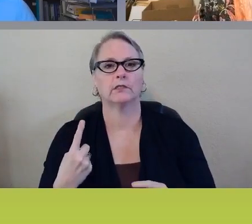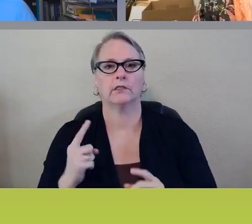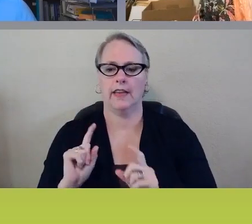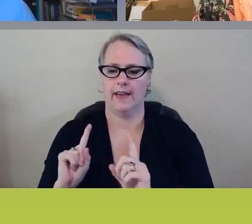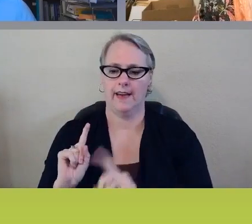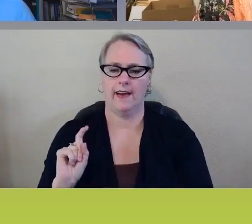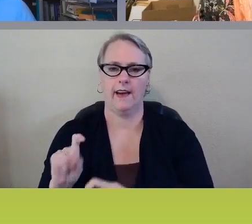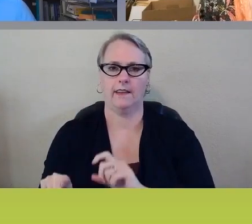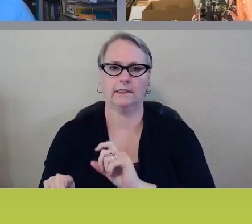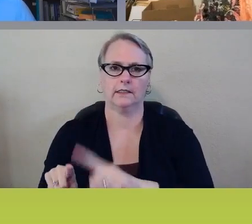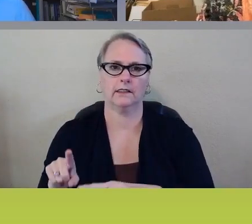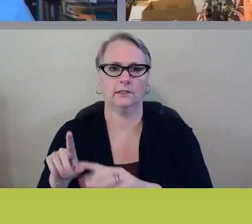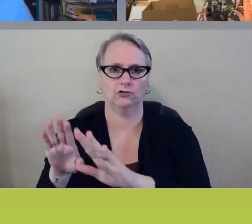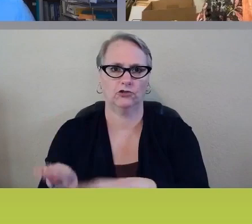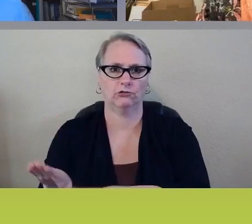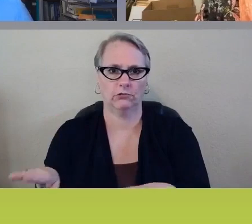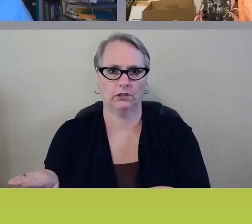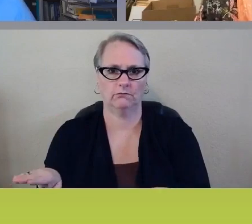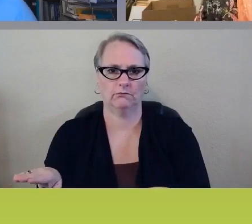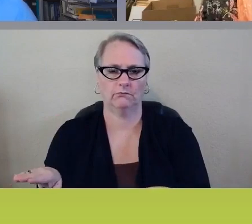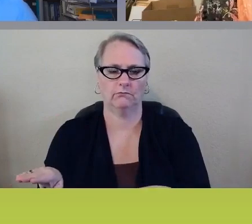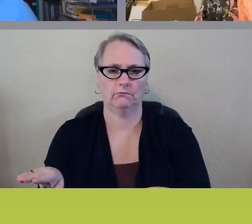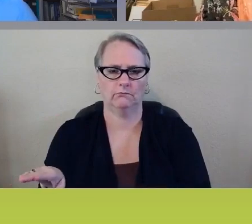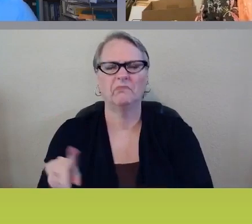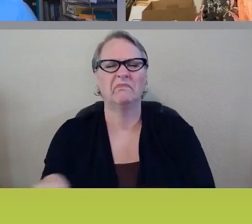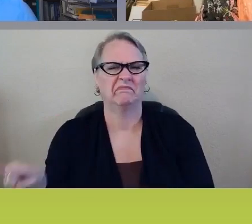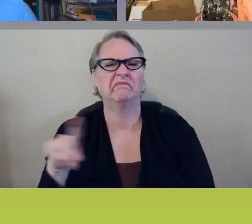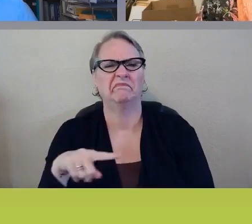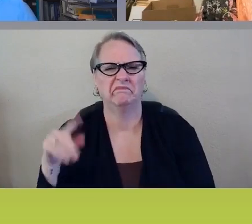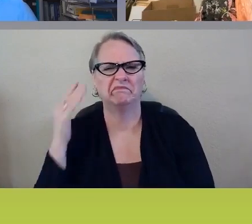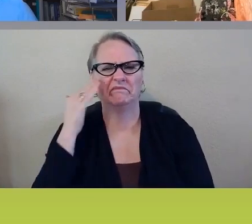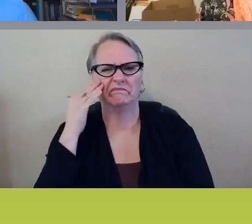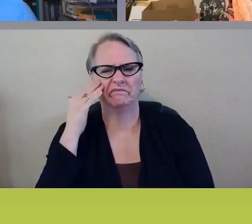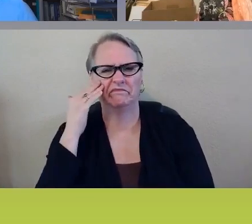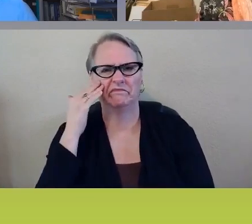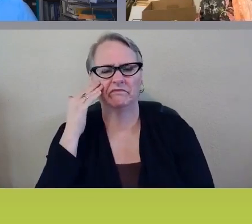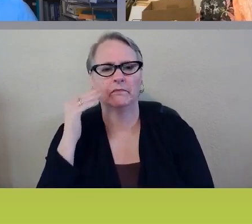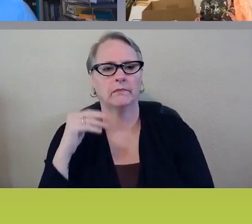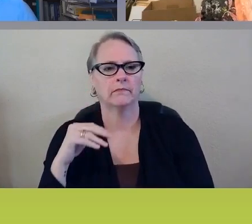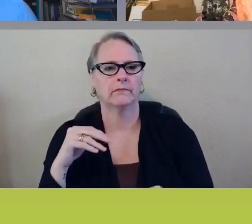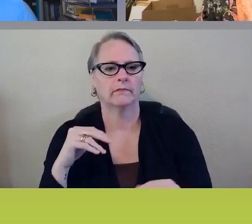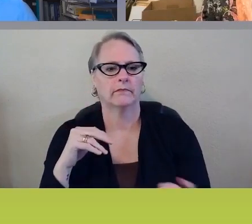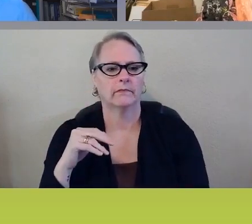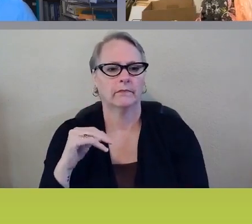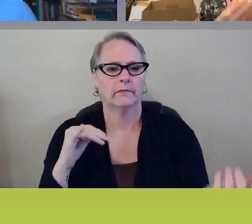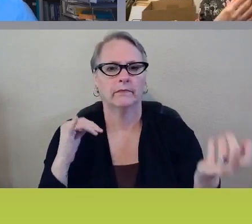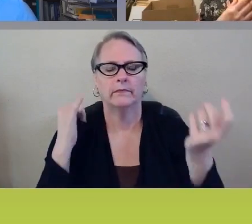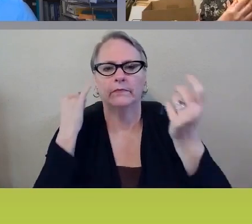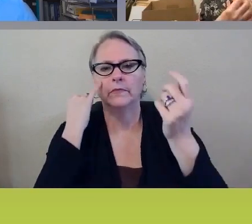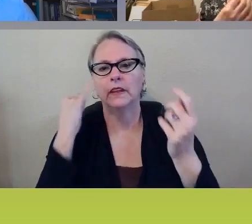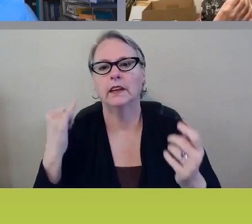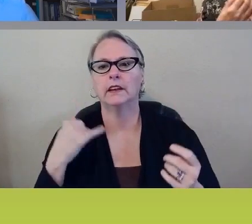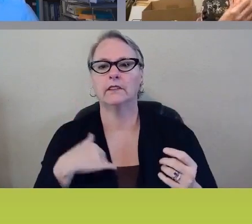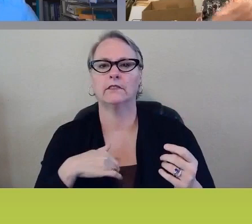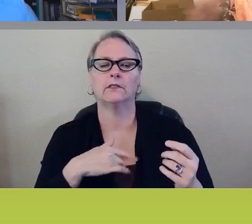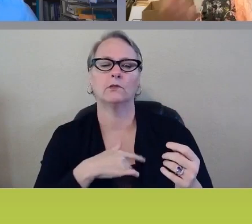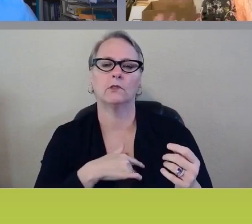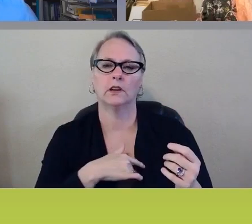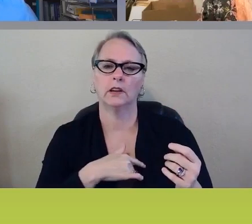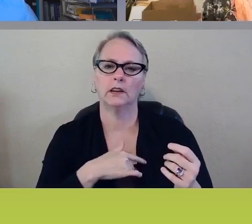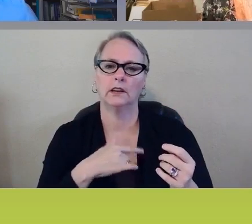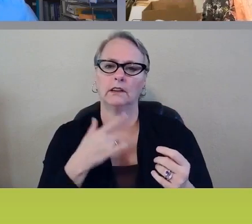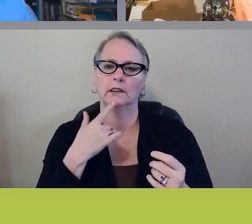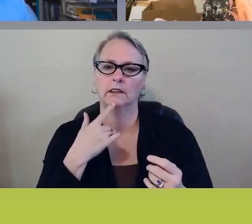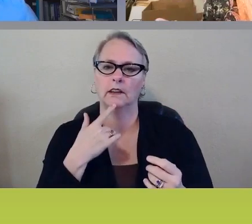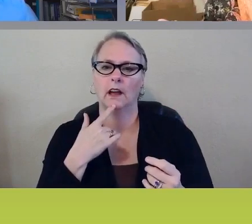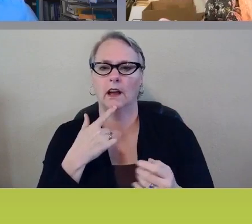children, because they know. And if we have a walk around and we say, okay, what do we